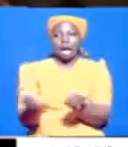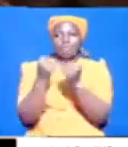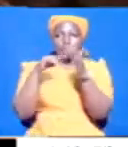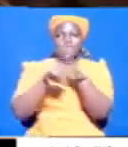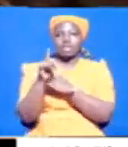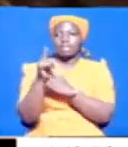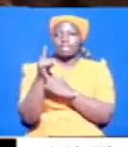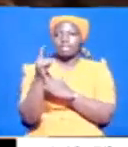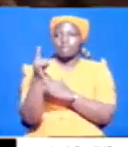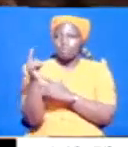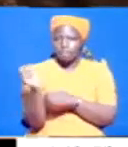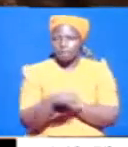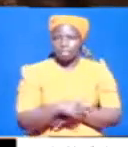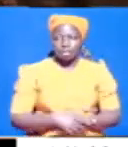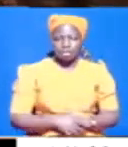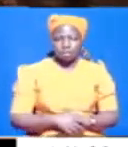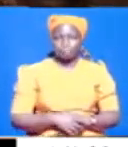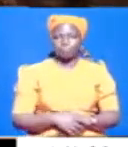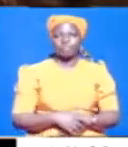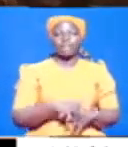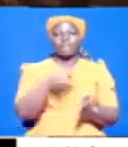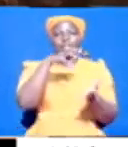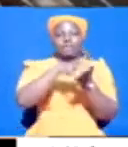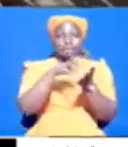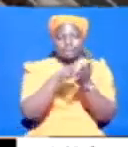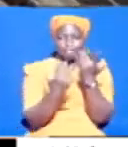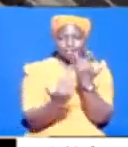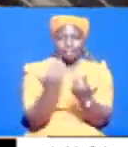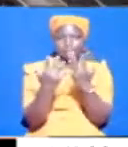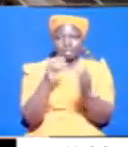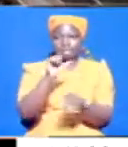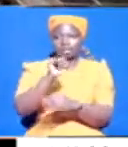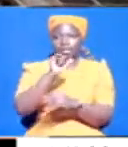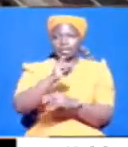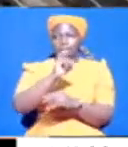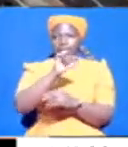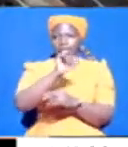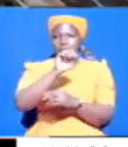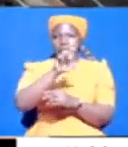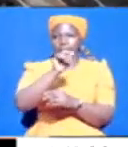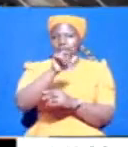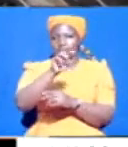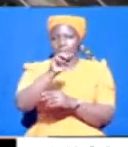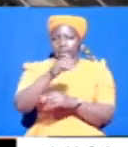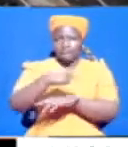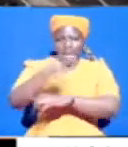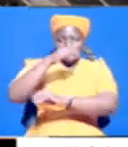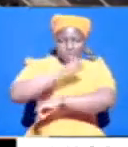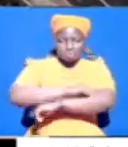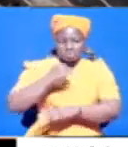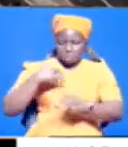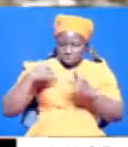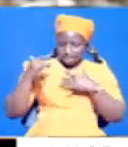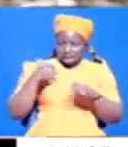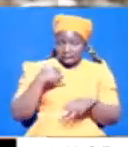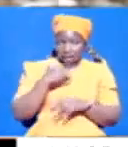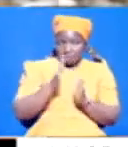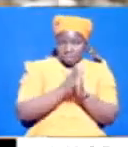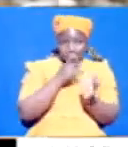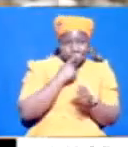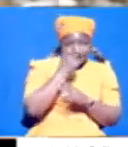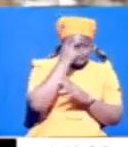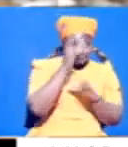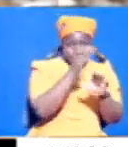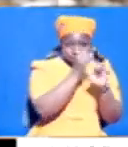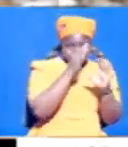The recent incidences of fire at Sigalame High School has been met with concern, with parents and stakeholders alleging foul play. Ni wakati